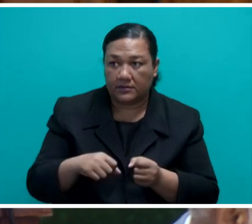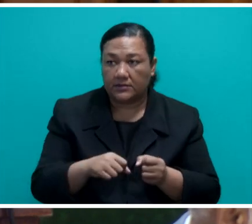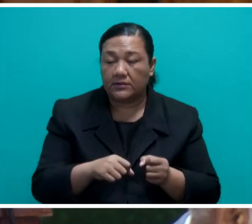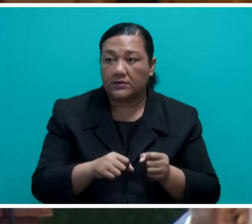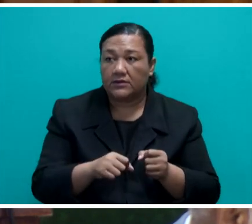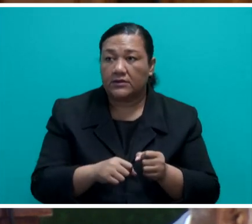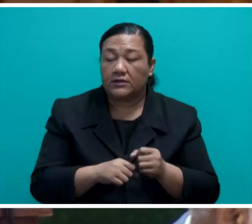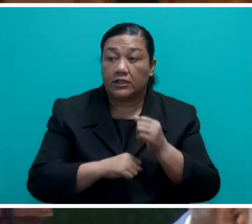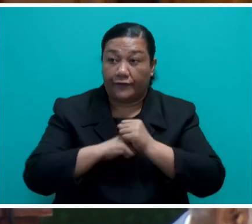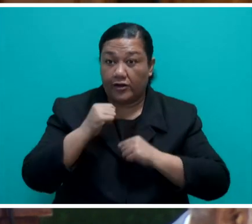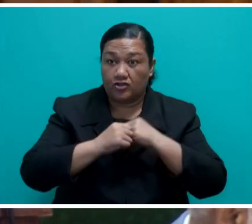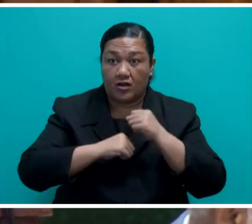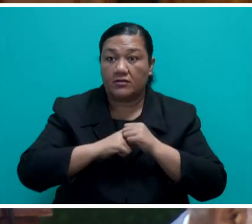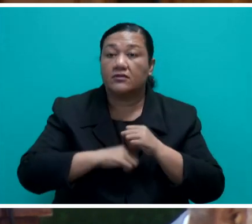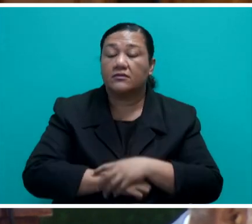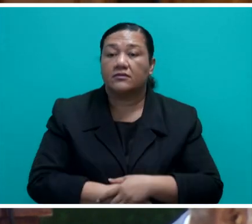with the